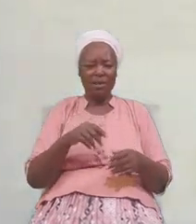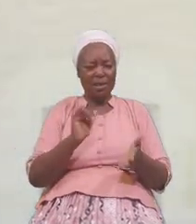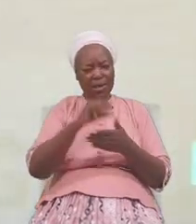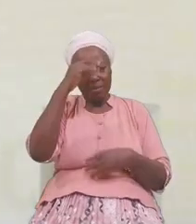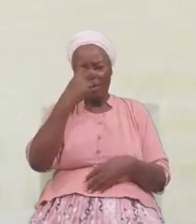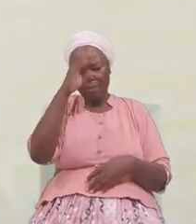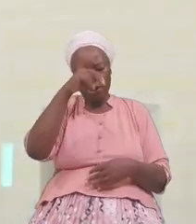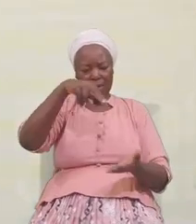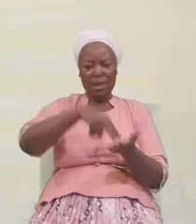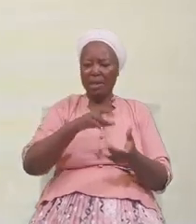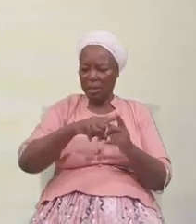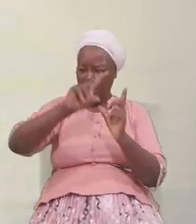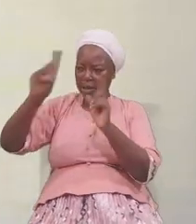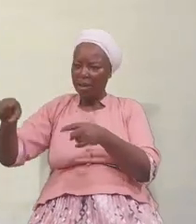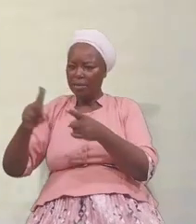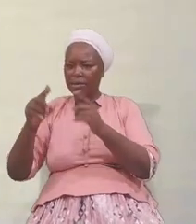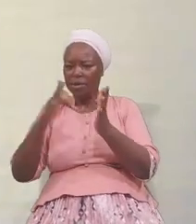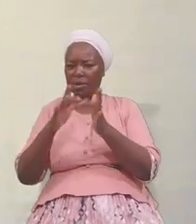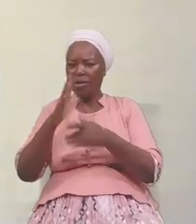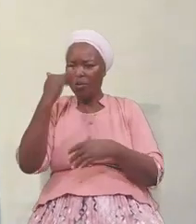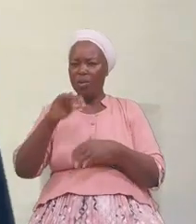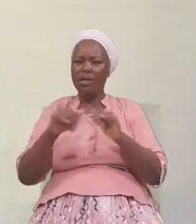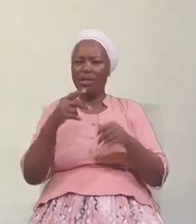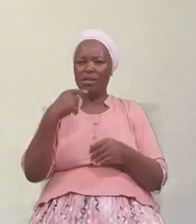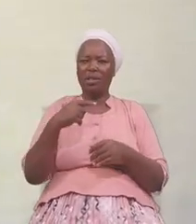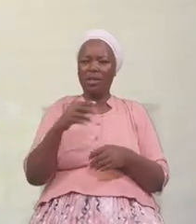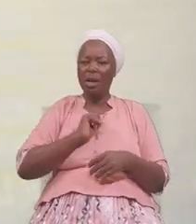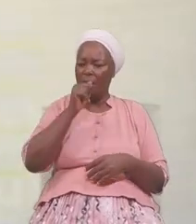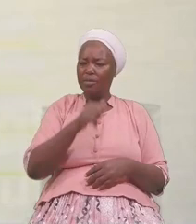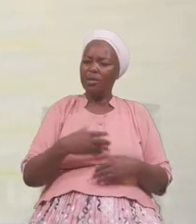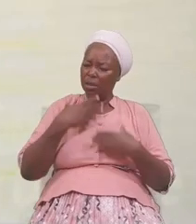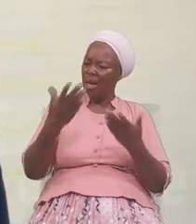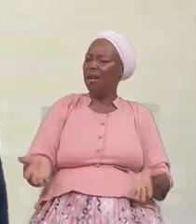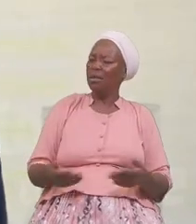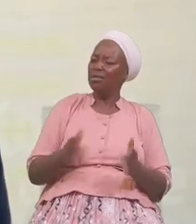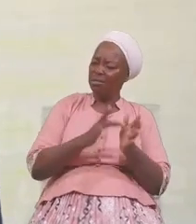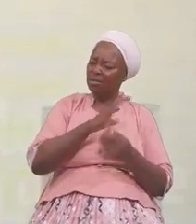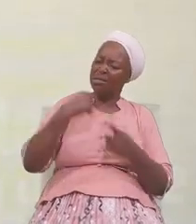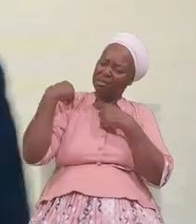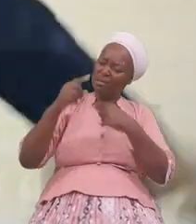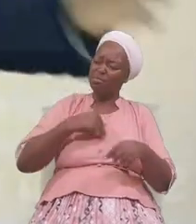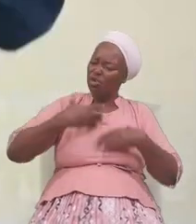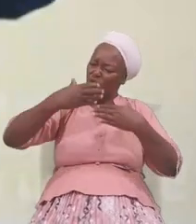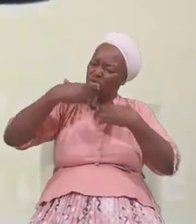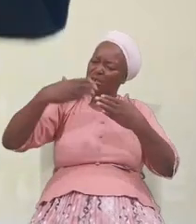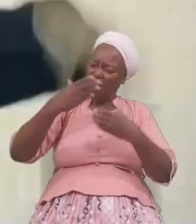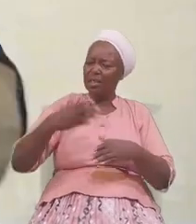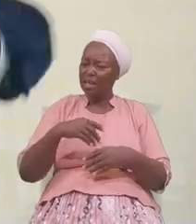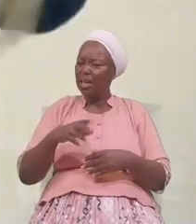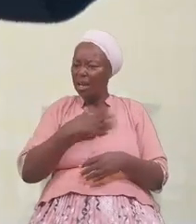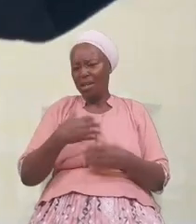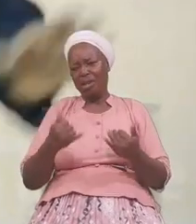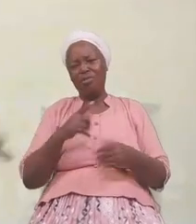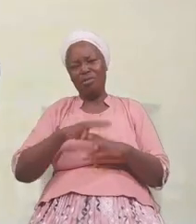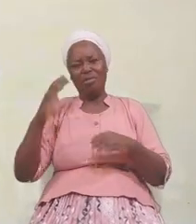he came to Jesus. Why didn't he say, I've been shouting so much and crying aloud so much, I'm tired now, I